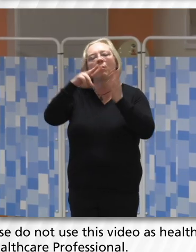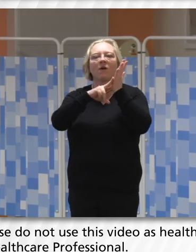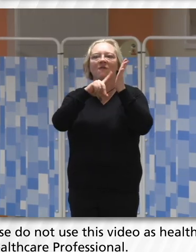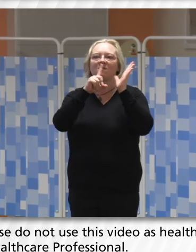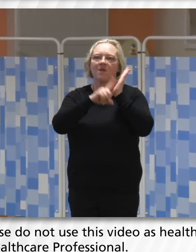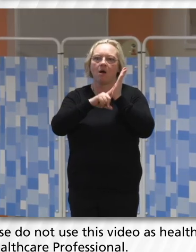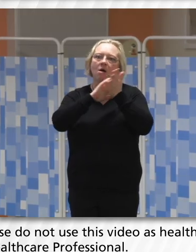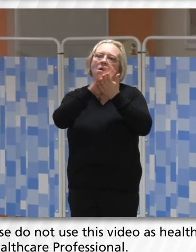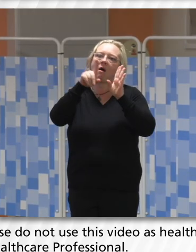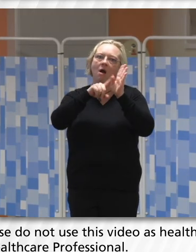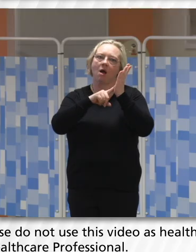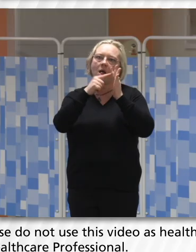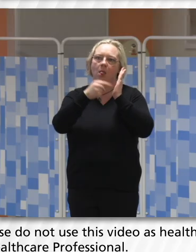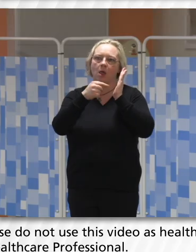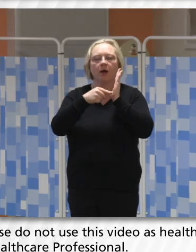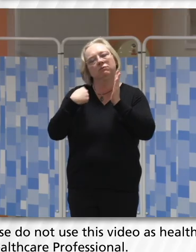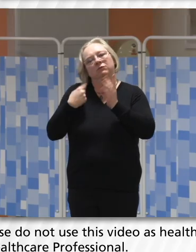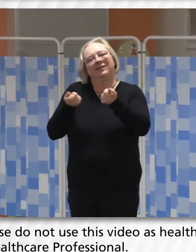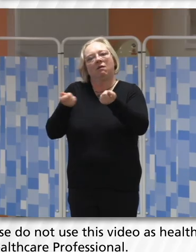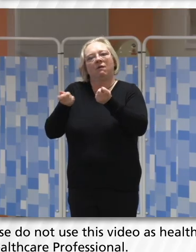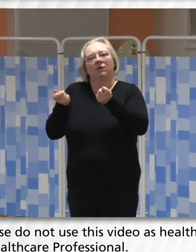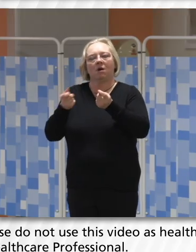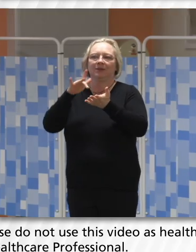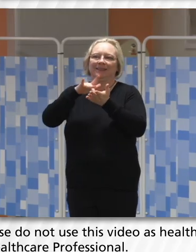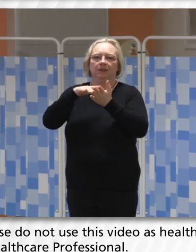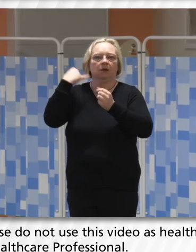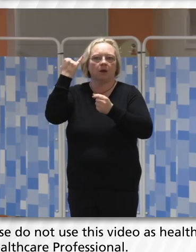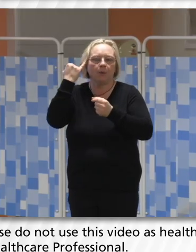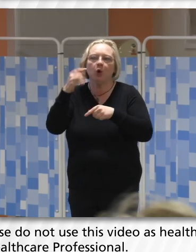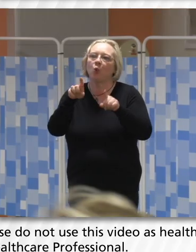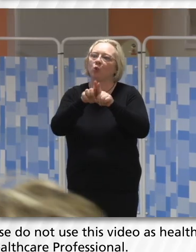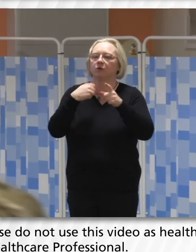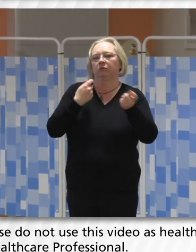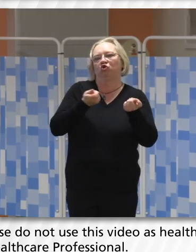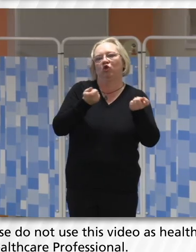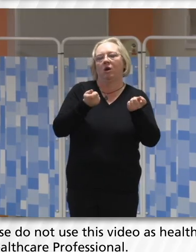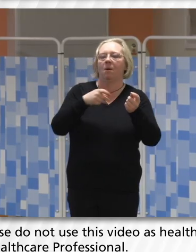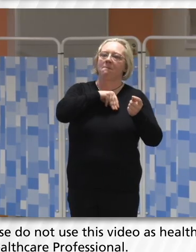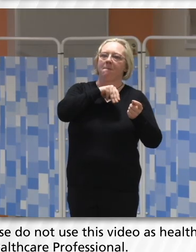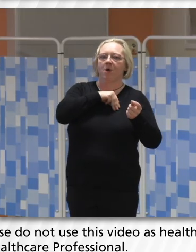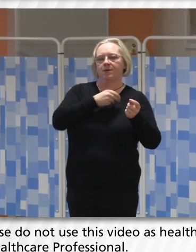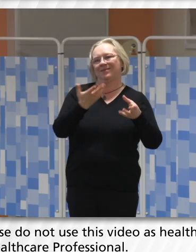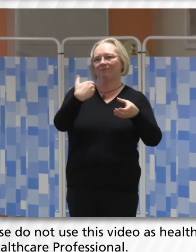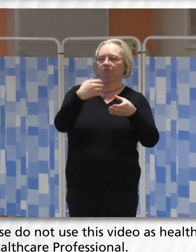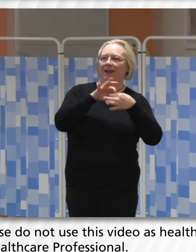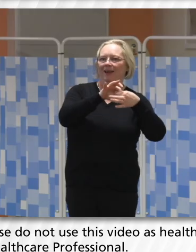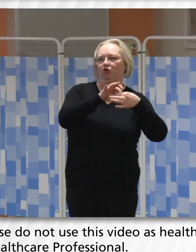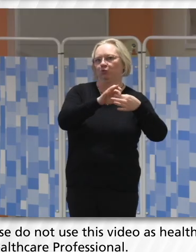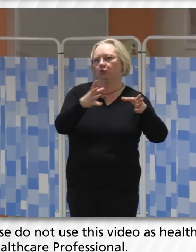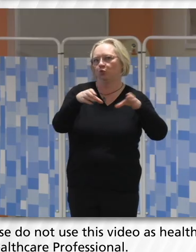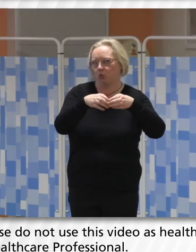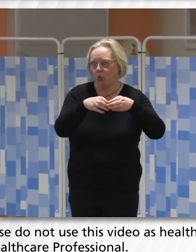Haylett. I'm one of the Governors for City of Derby. I'm also chair of the Members Engagement Group, which is why I'm here